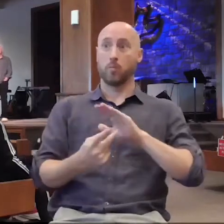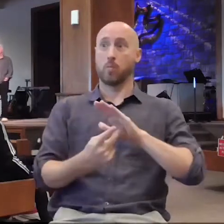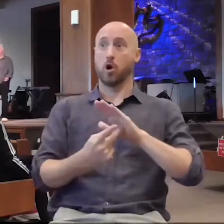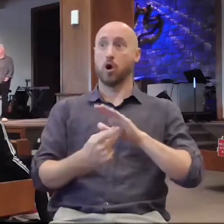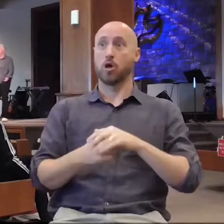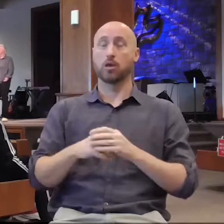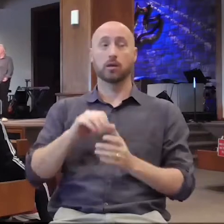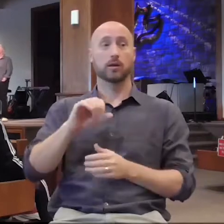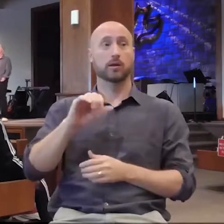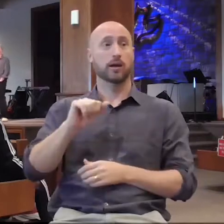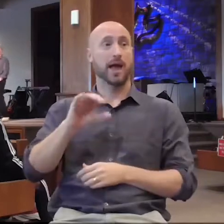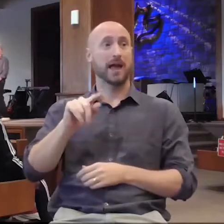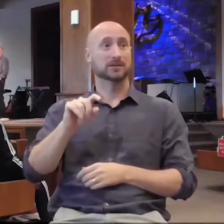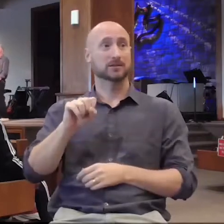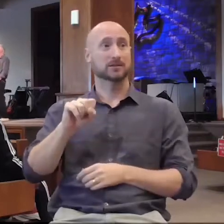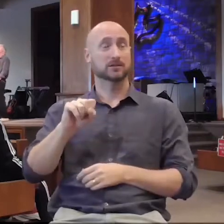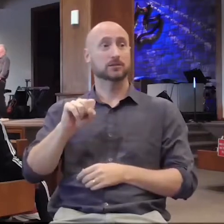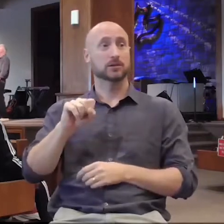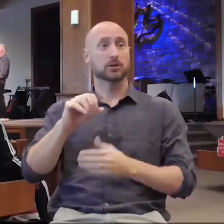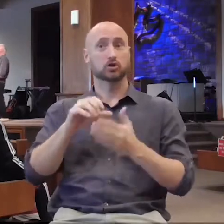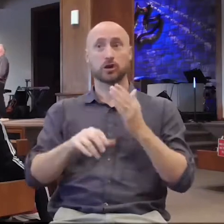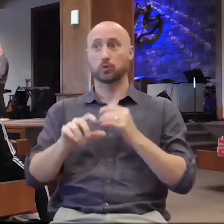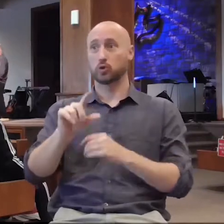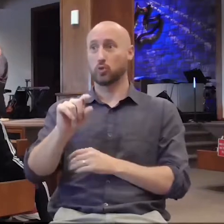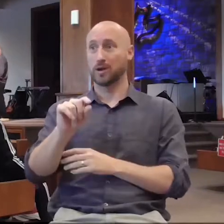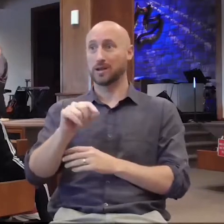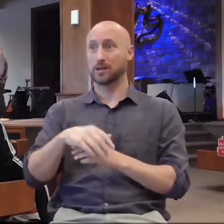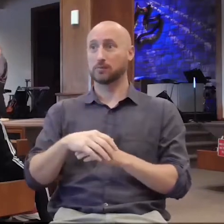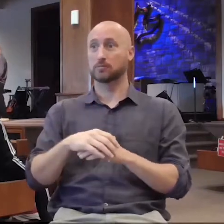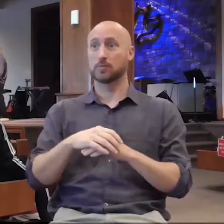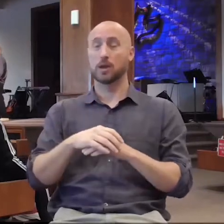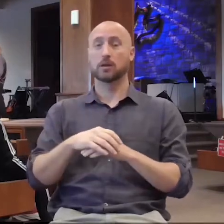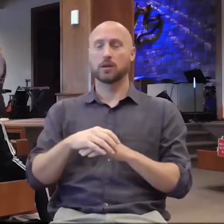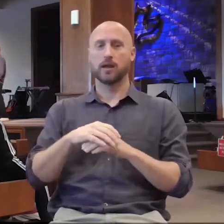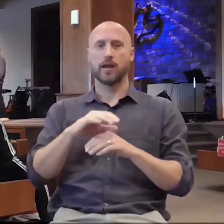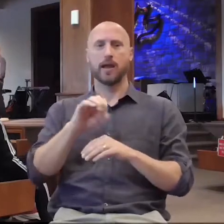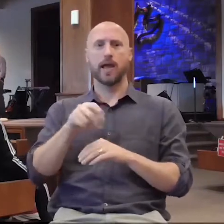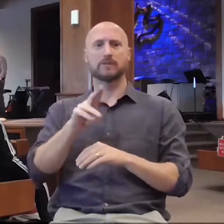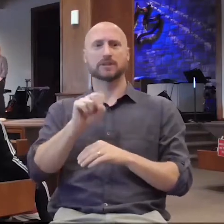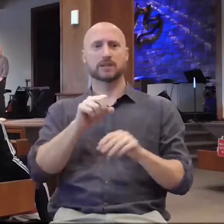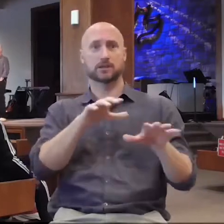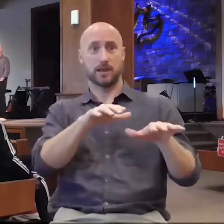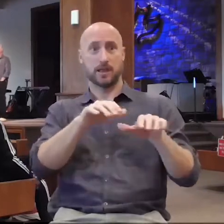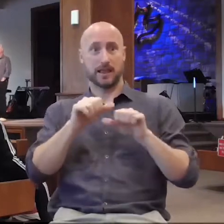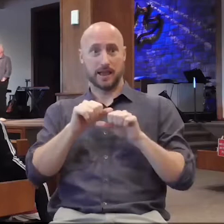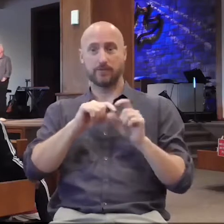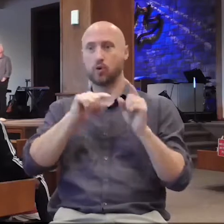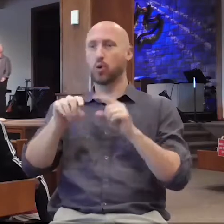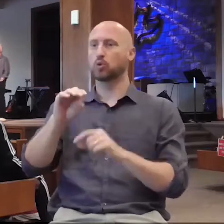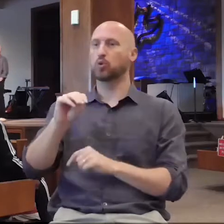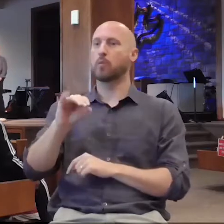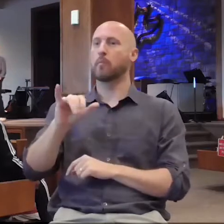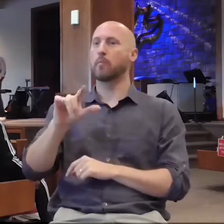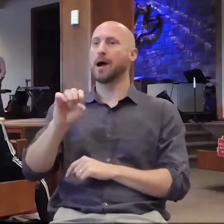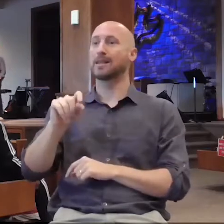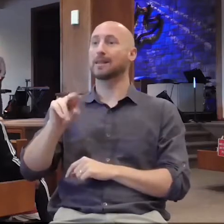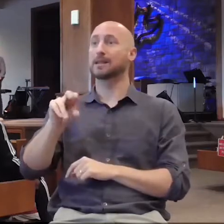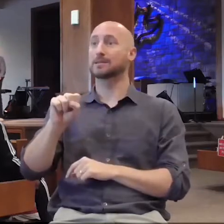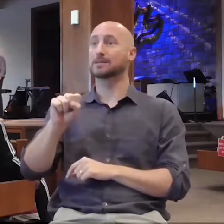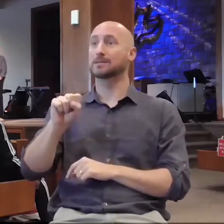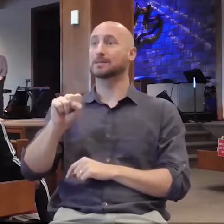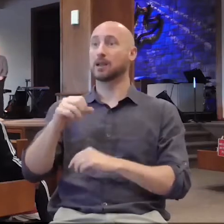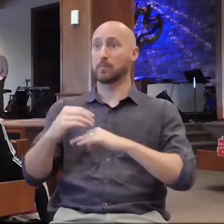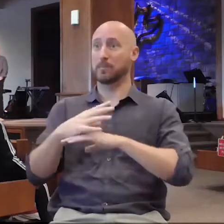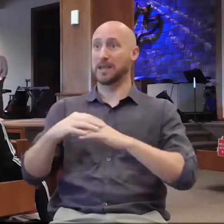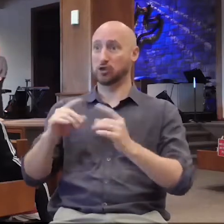the elders of Ephesus, they come to Miletus and they meet him there on the beach. And he says, look, I cease not to warn